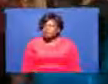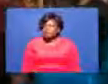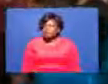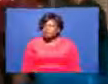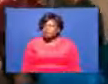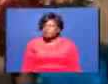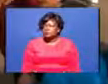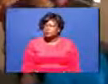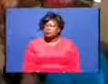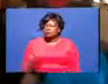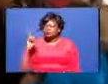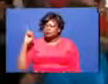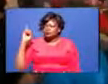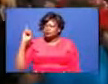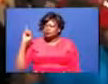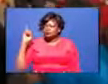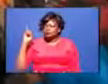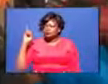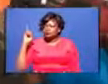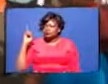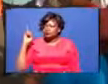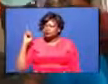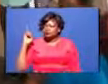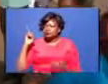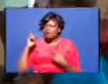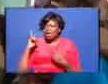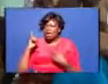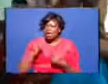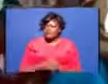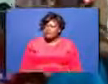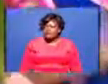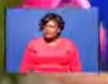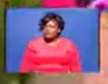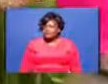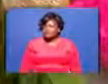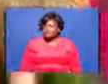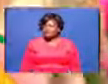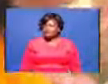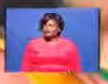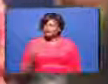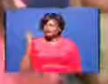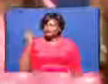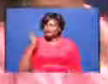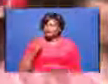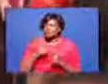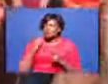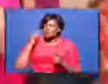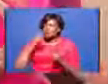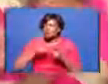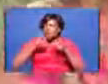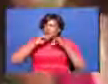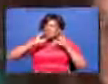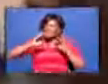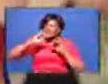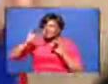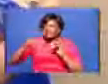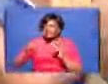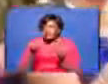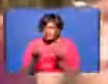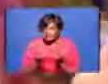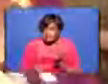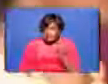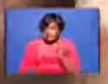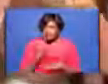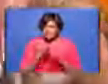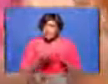On the chariot, a deity dubbed Murti is on board. This is aimed at blessing the town and business establishments